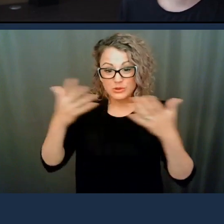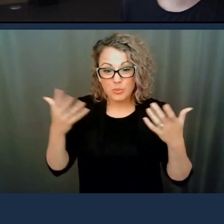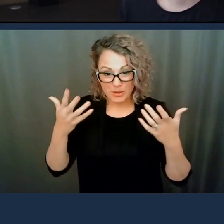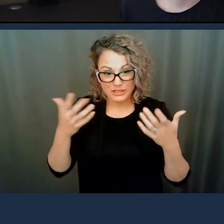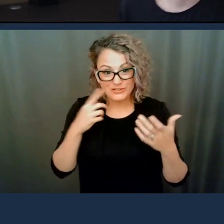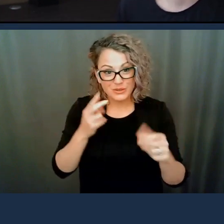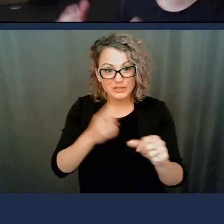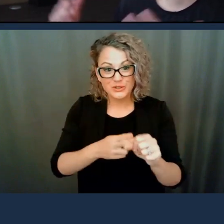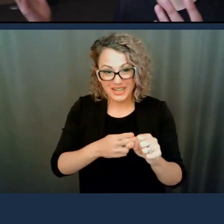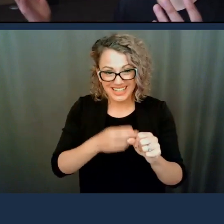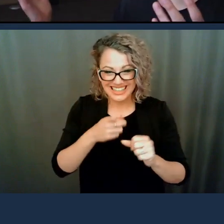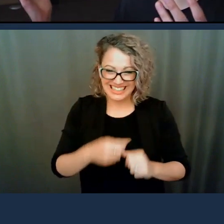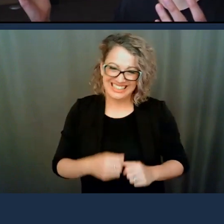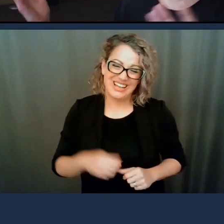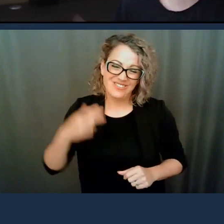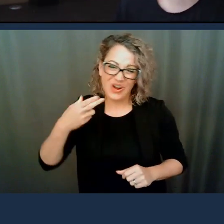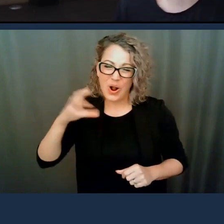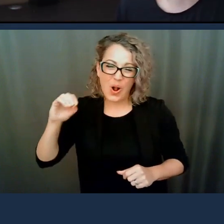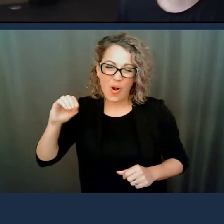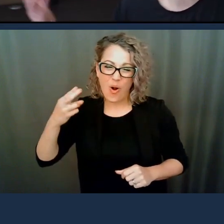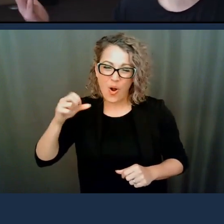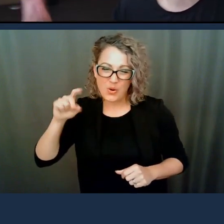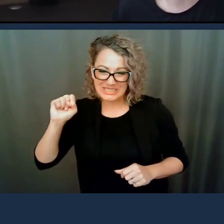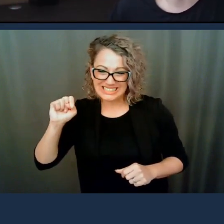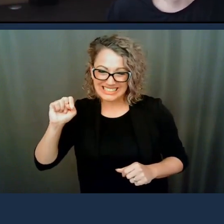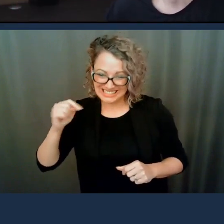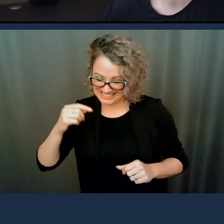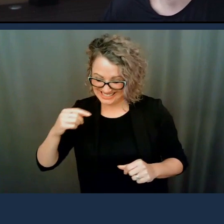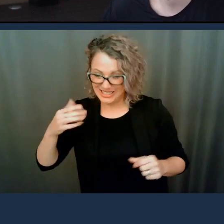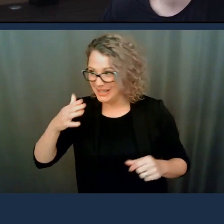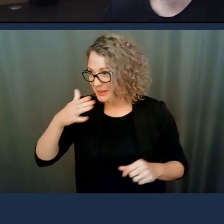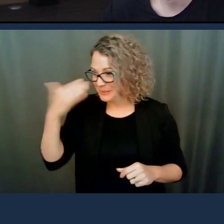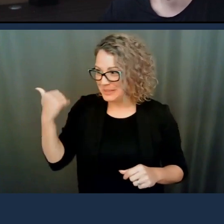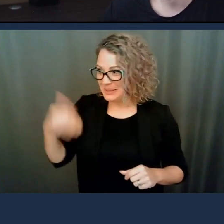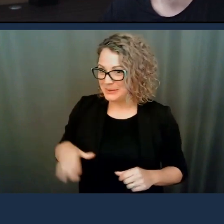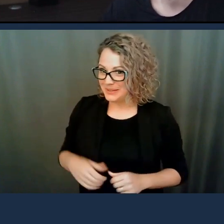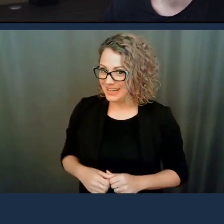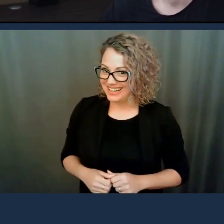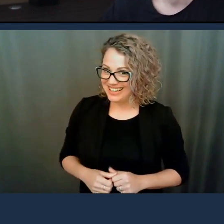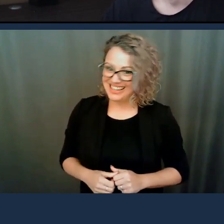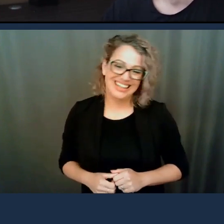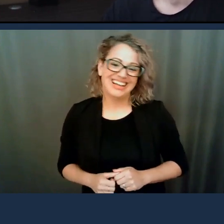and I hope we'll do it again soon. This is so much fun.